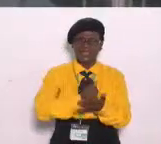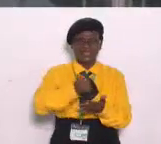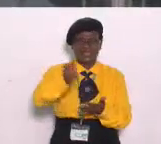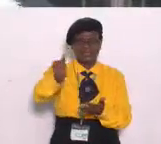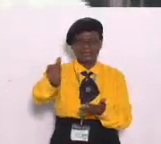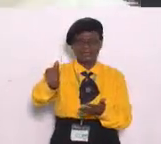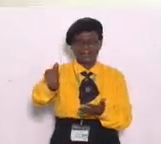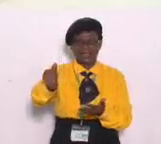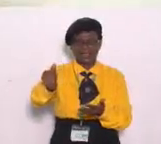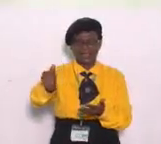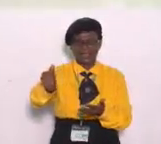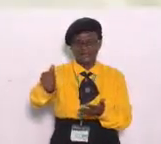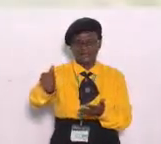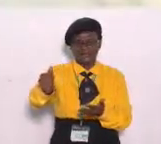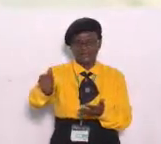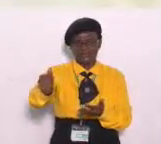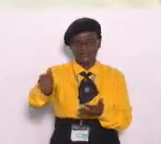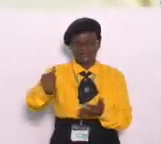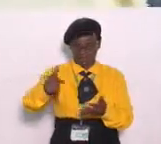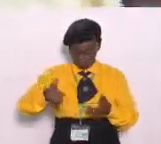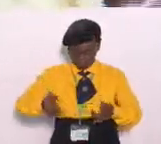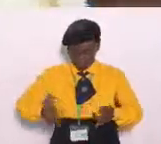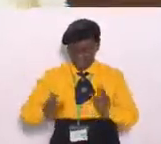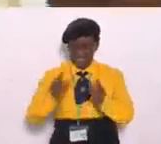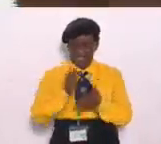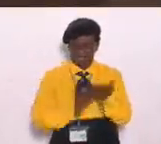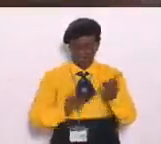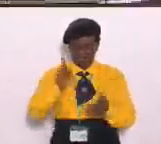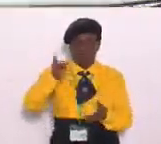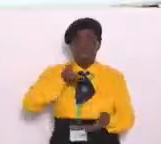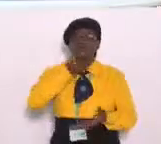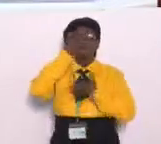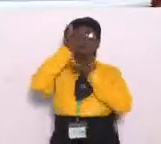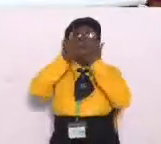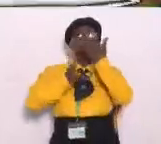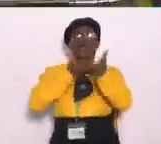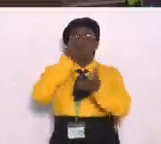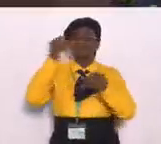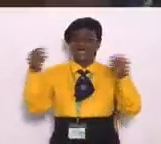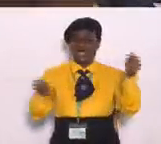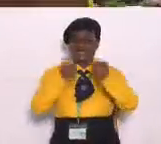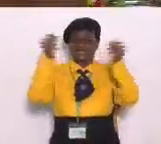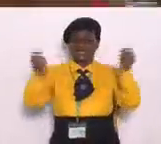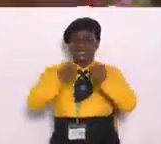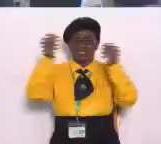Amen. Well, let someone shout hallelujah.